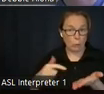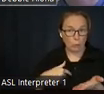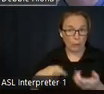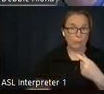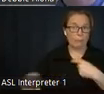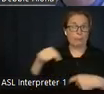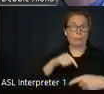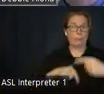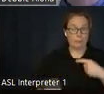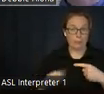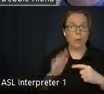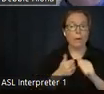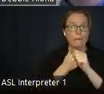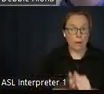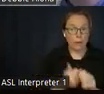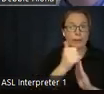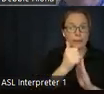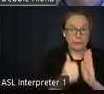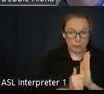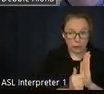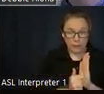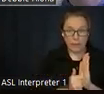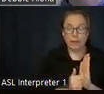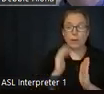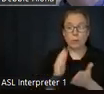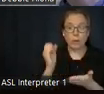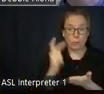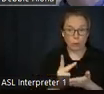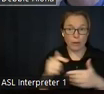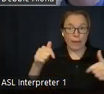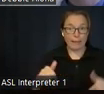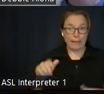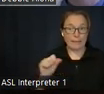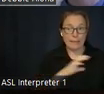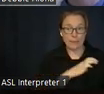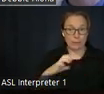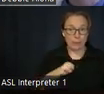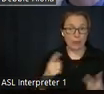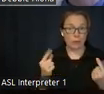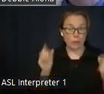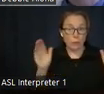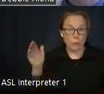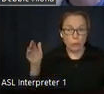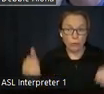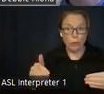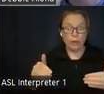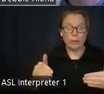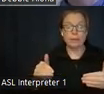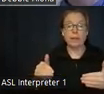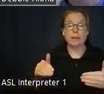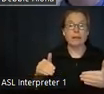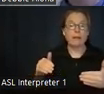based on the agenda and scope approved by the commission, this subcommittee focuses on how the new oversight board